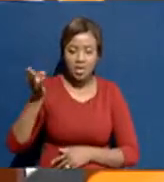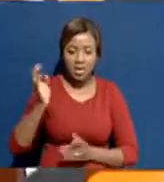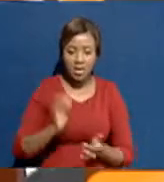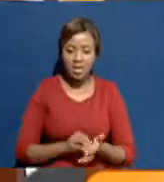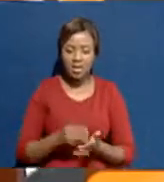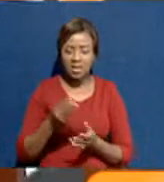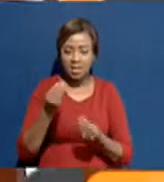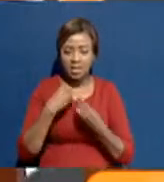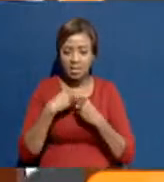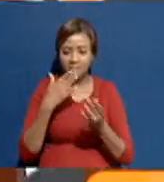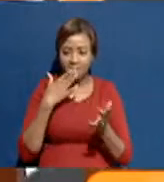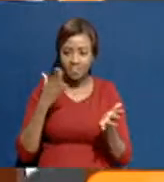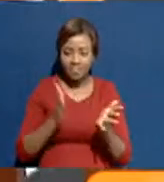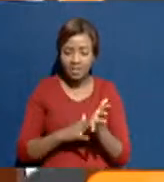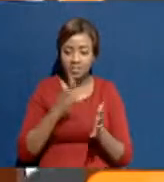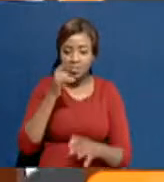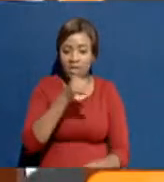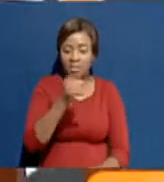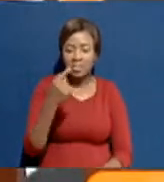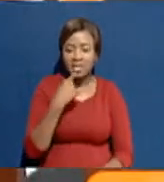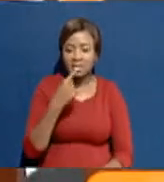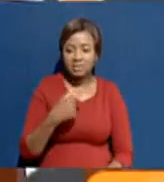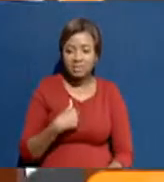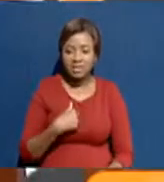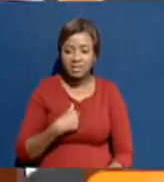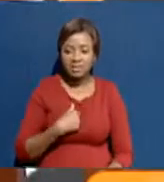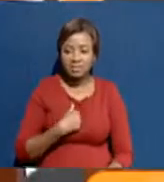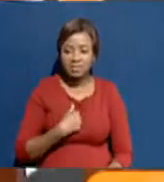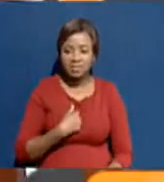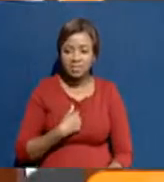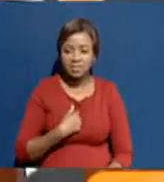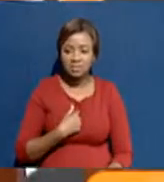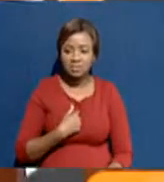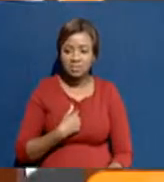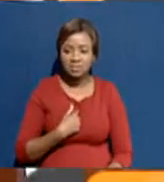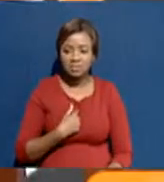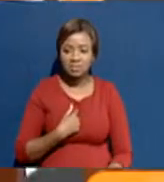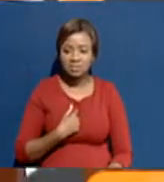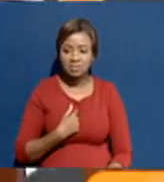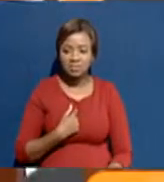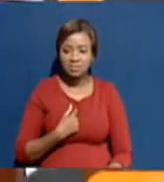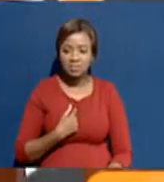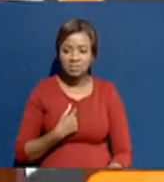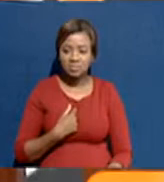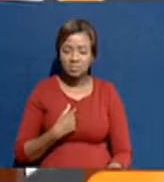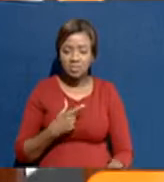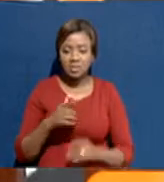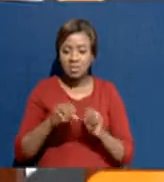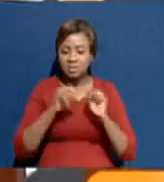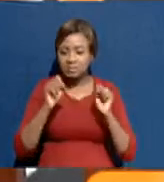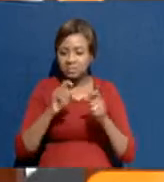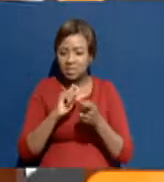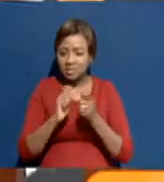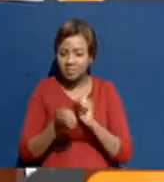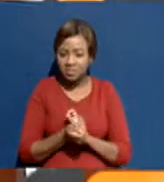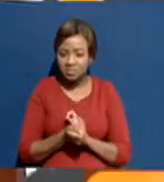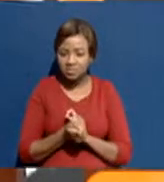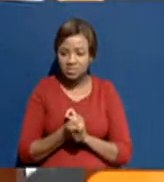us a letter. Because they had said that they don't have their system have been changed. They don't have the records of